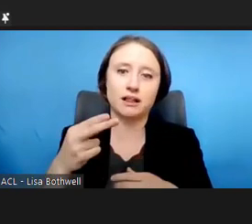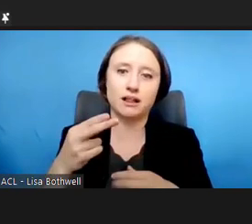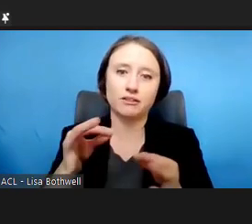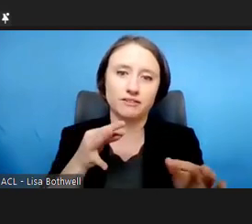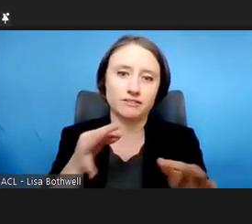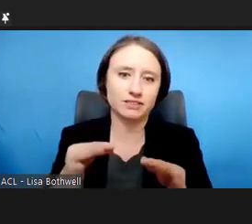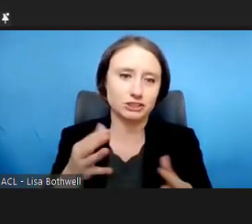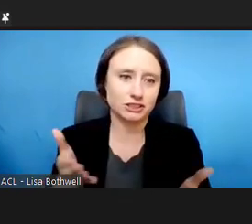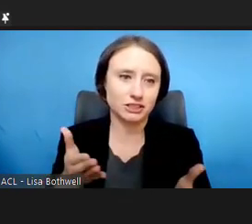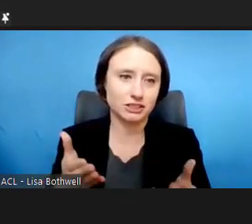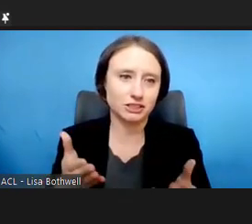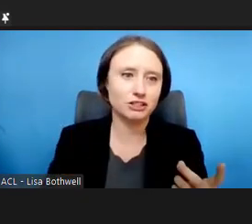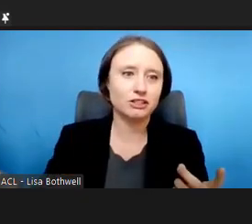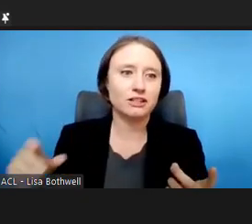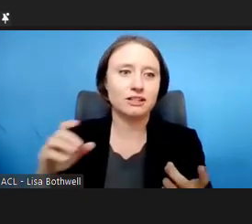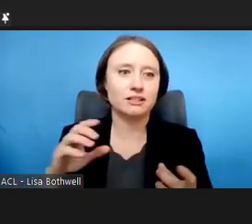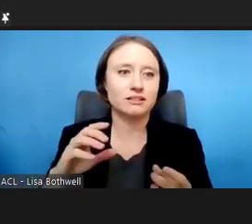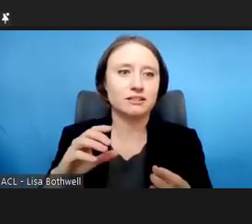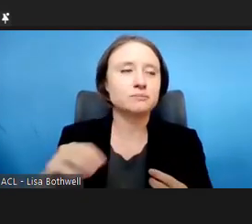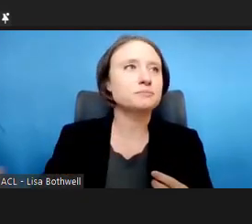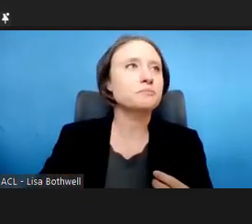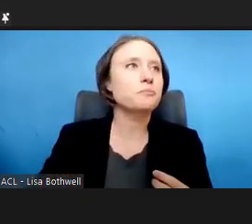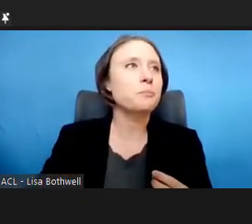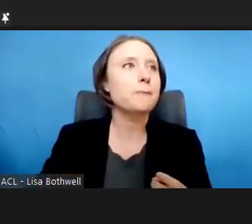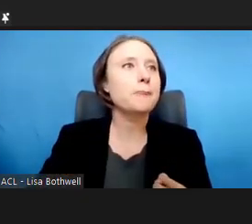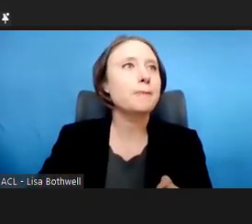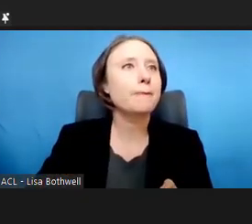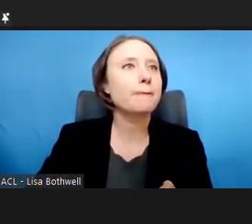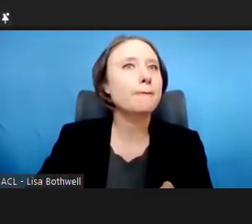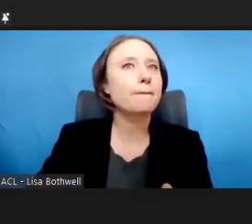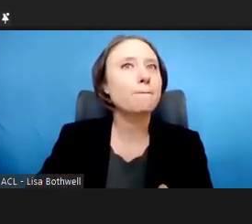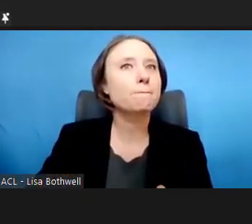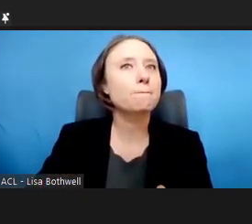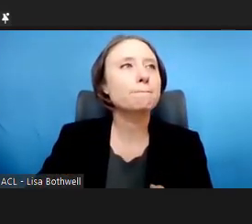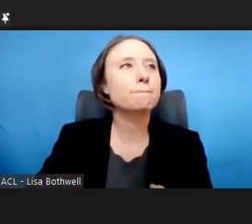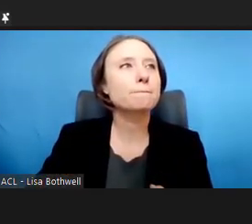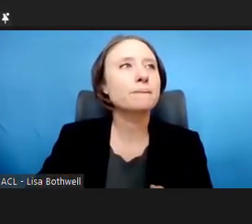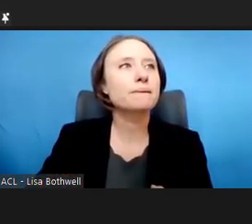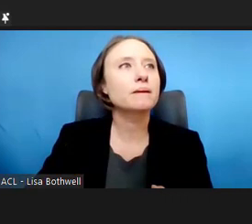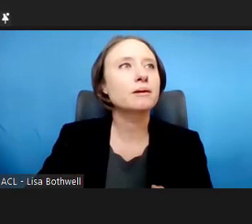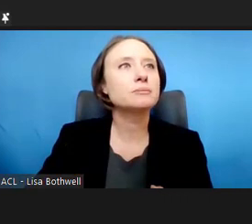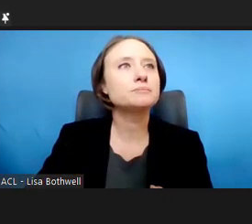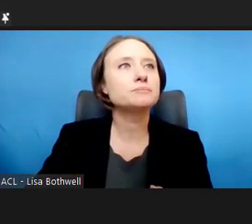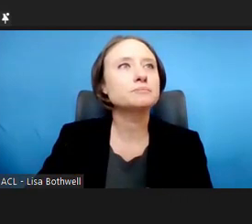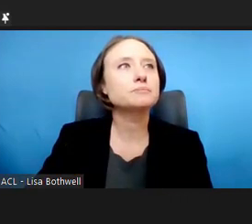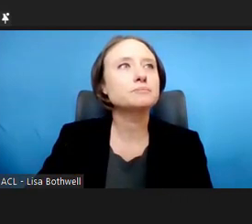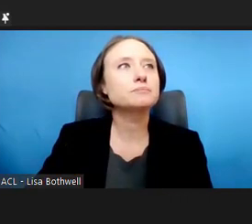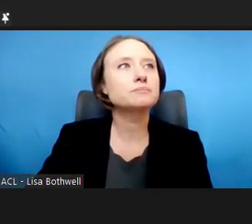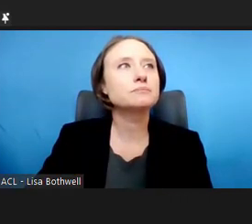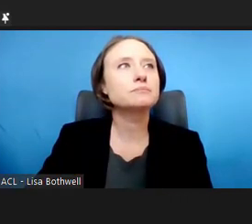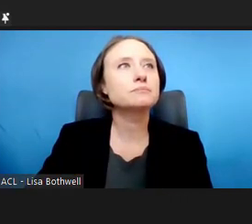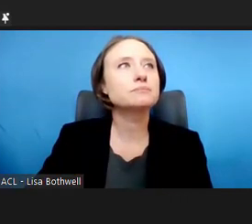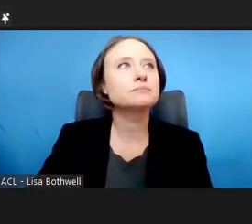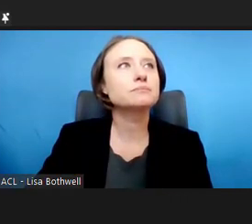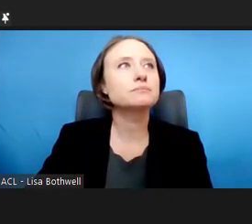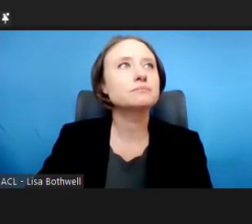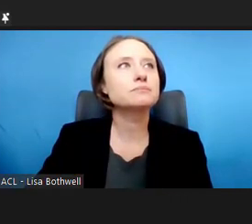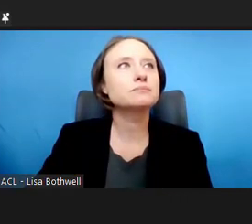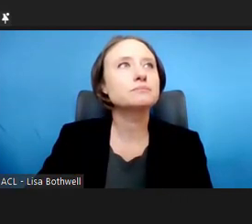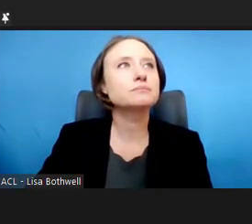So I included a general telehealth definition here on the slide.